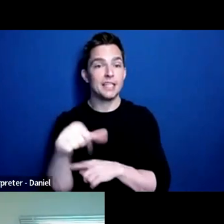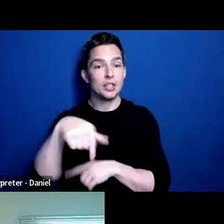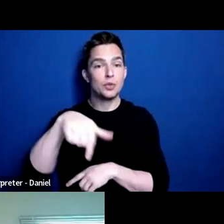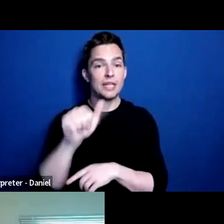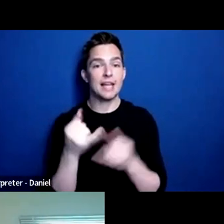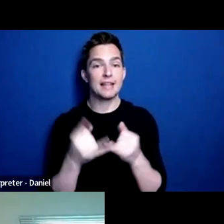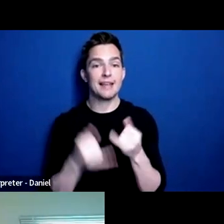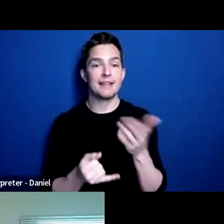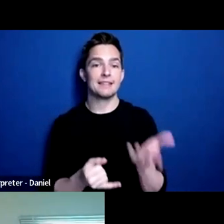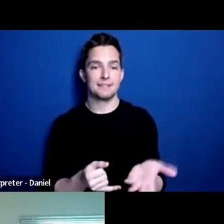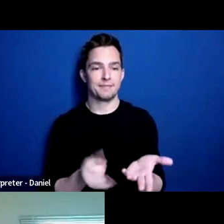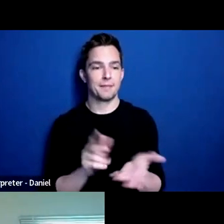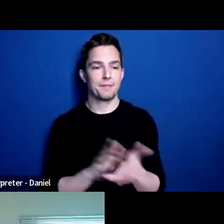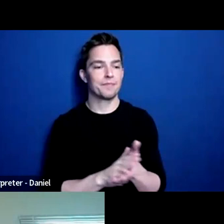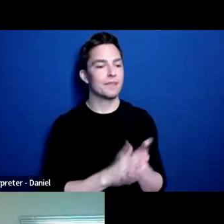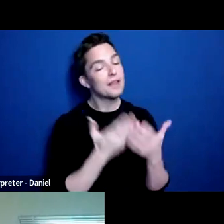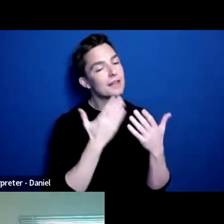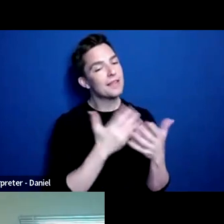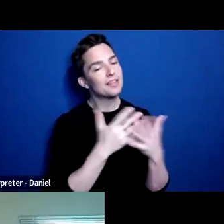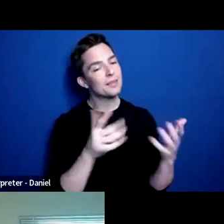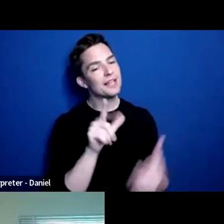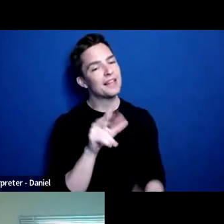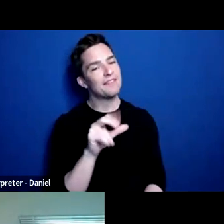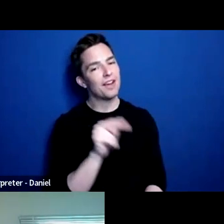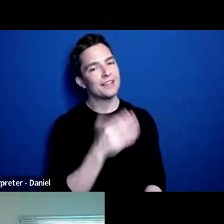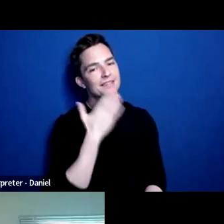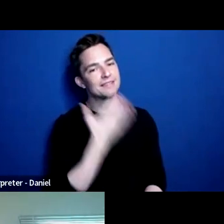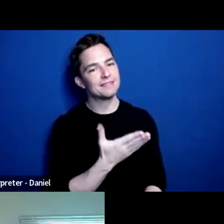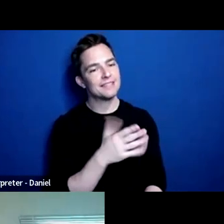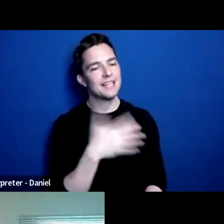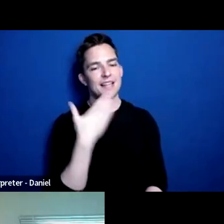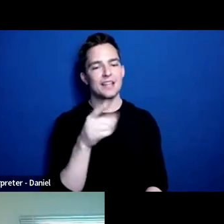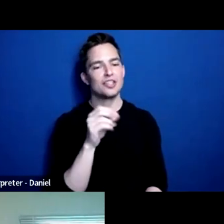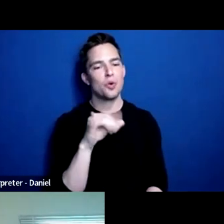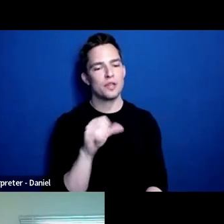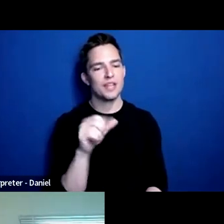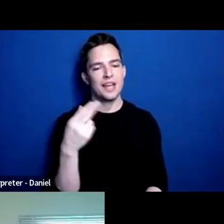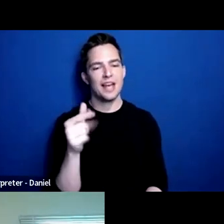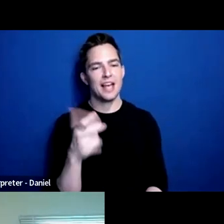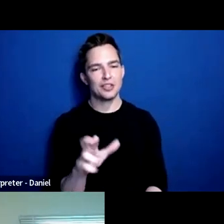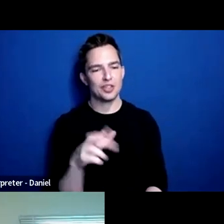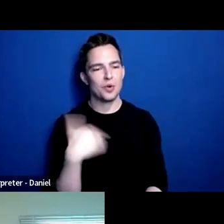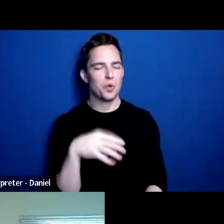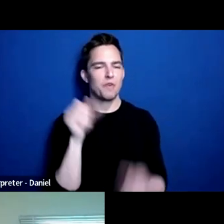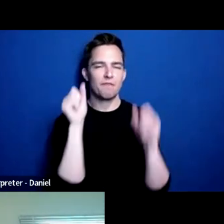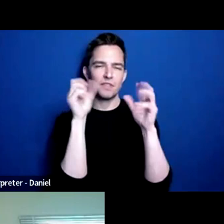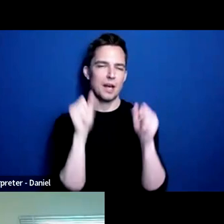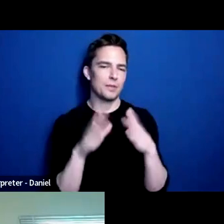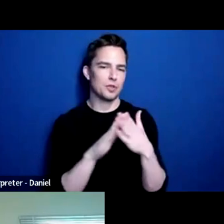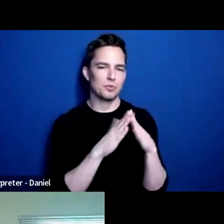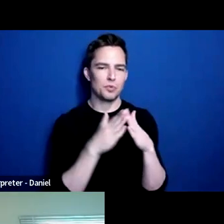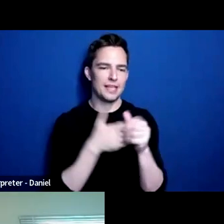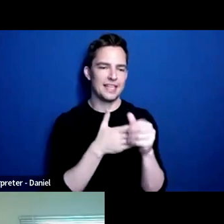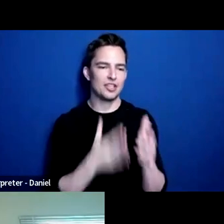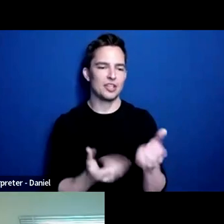this. Thank you so much, Lavon. And thank you, Doris and Hajar. Honestly, just phenomenal community leaders